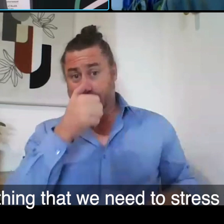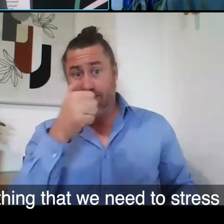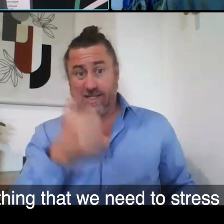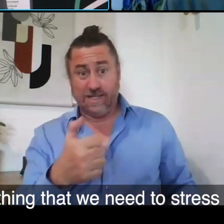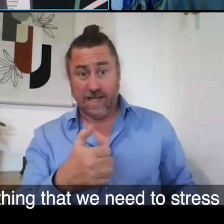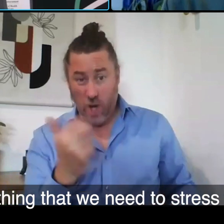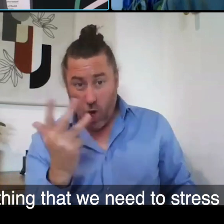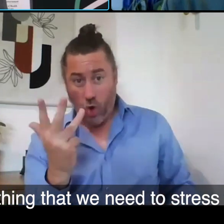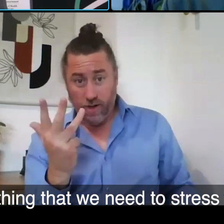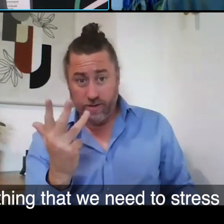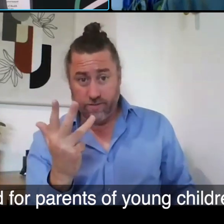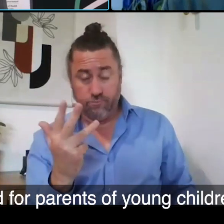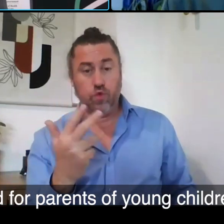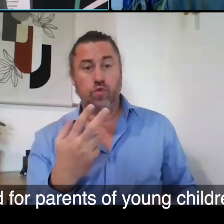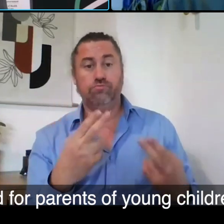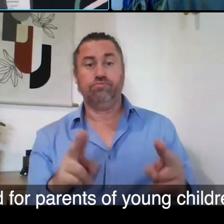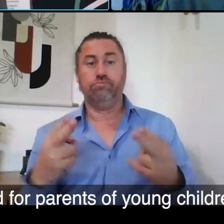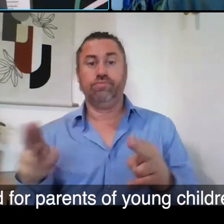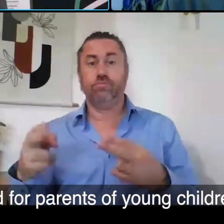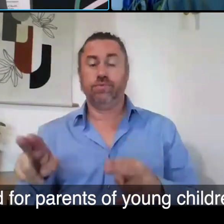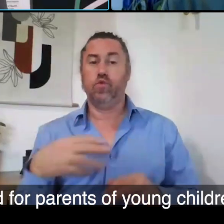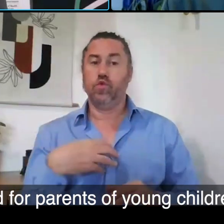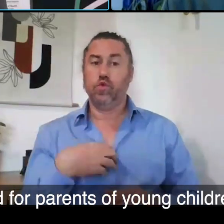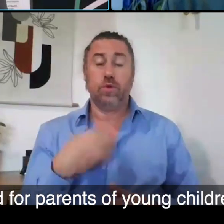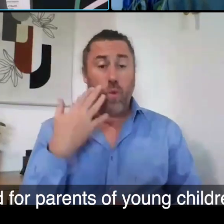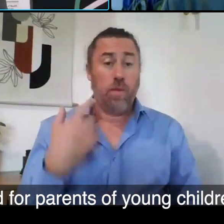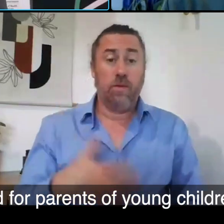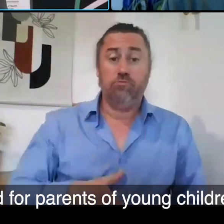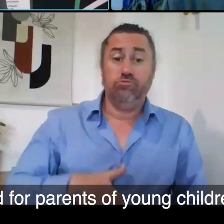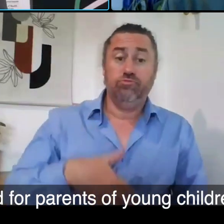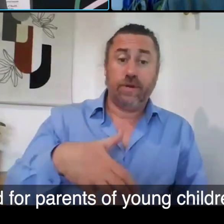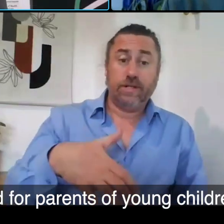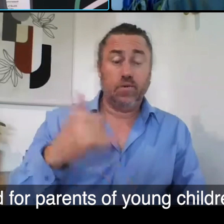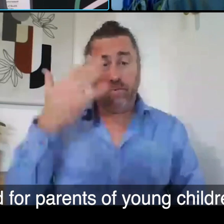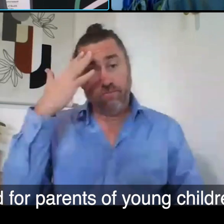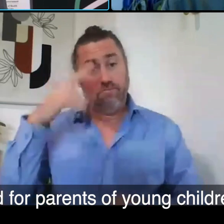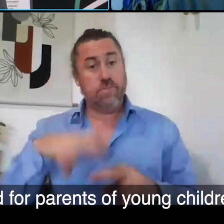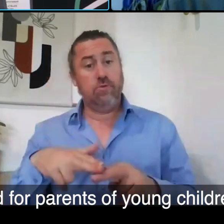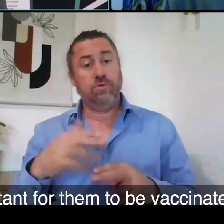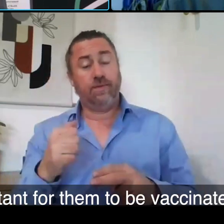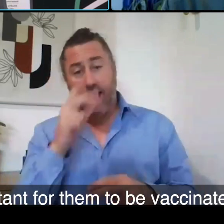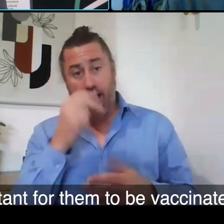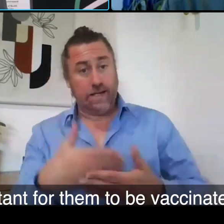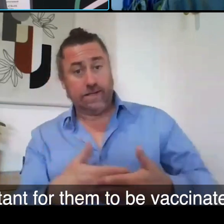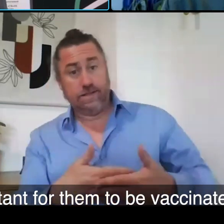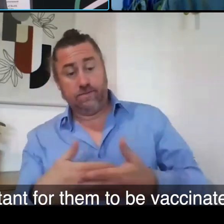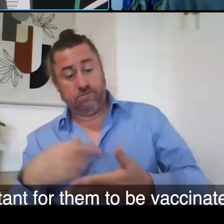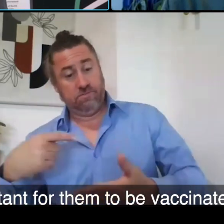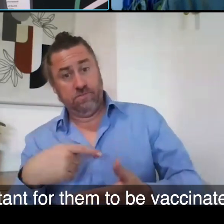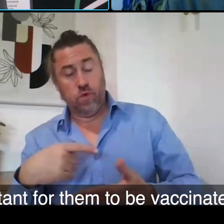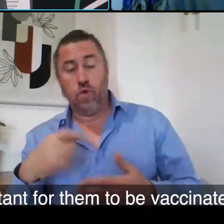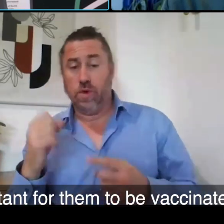we need to stress for pregnant women and for parents of young children, why it is so important for